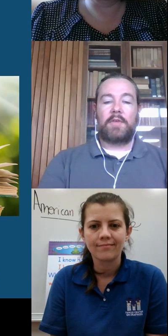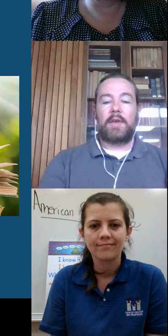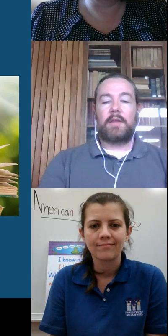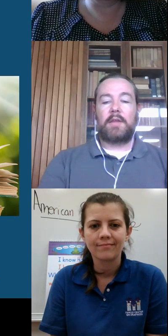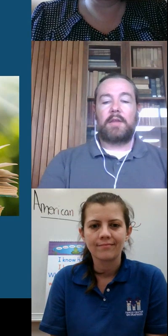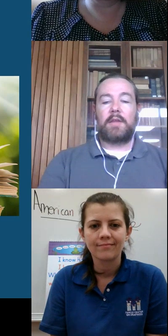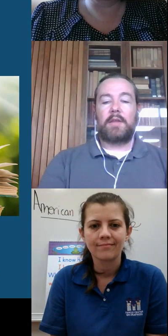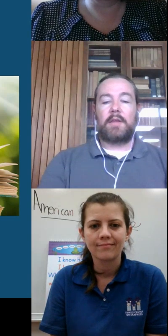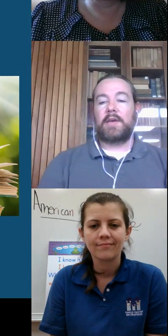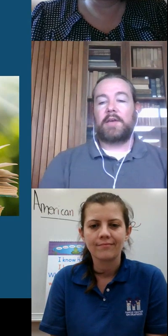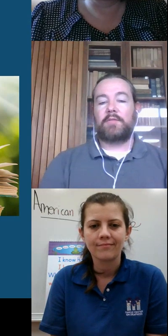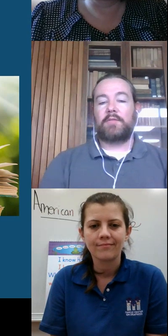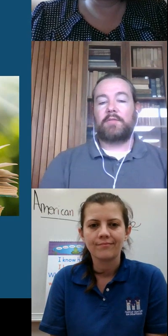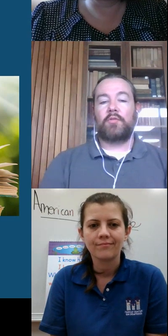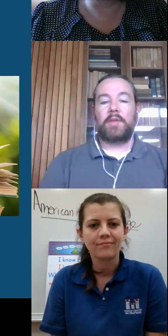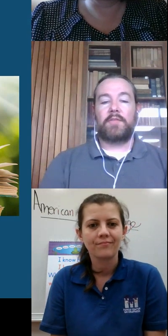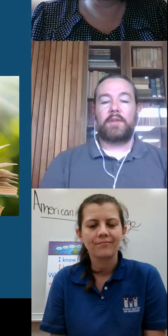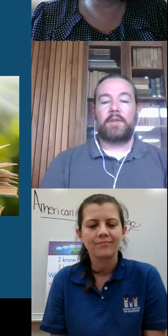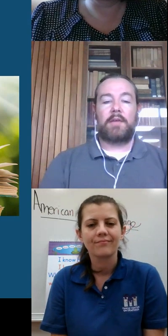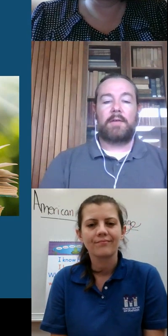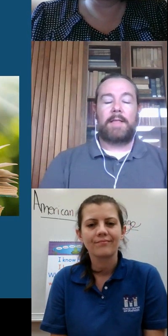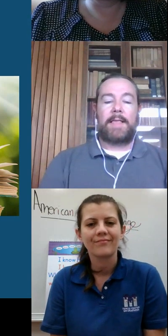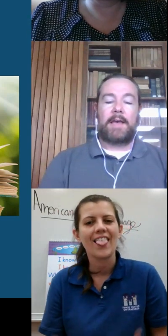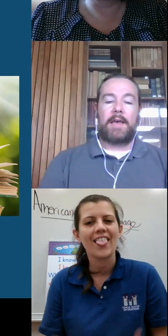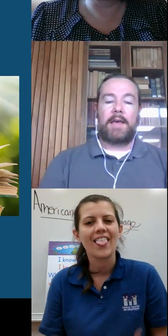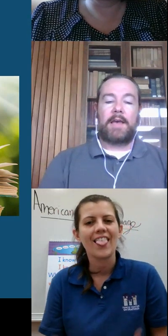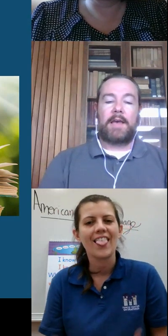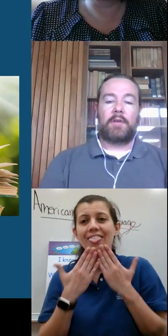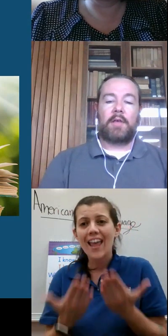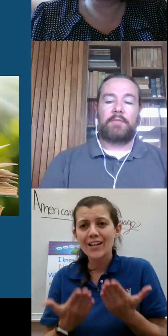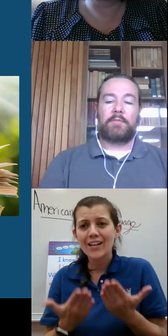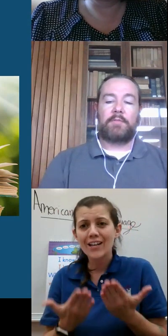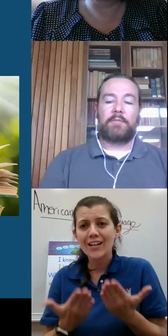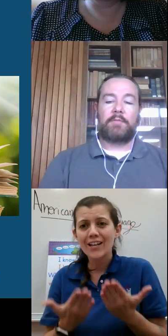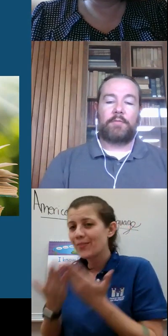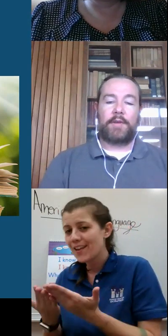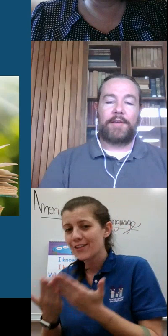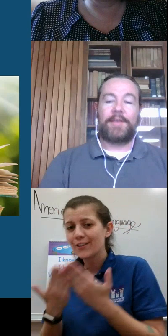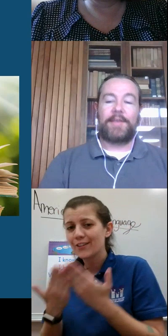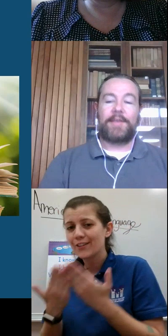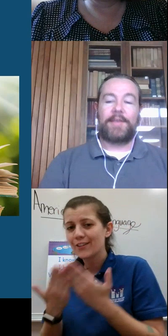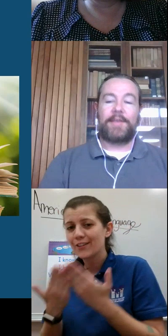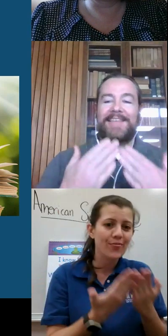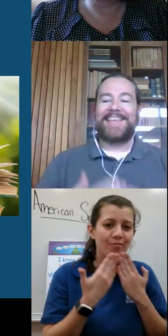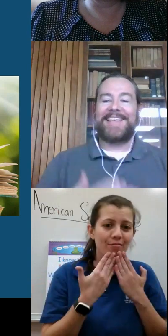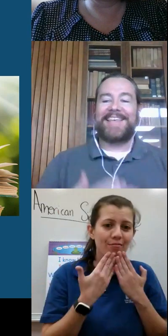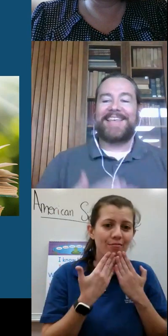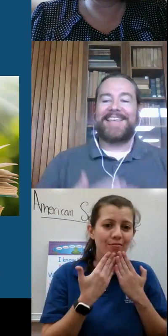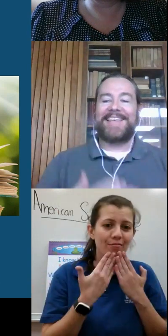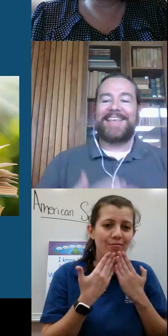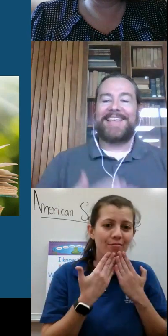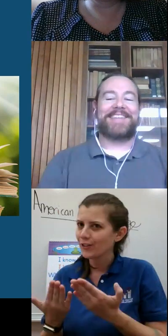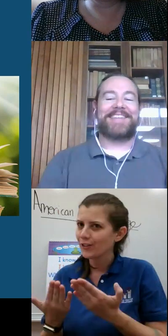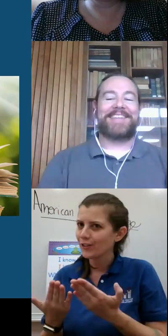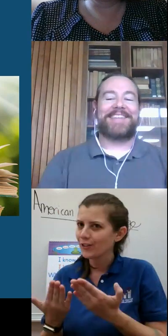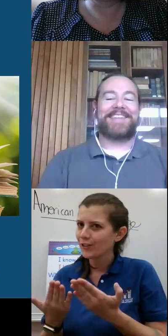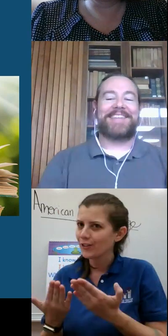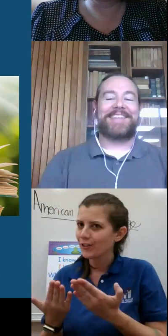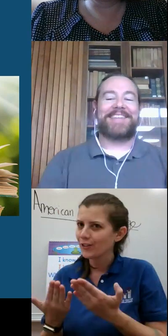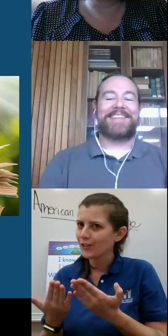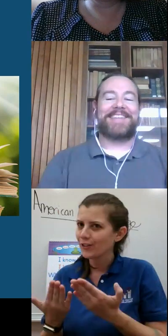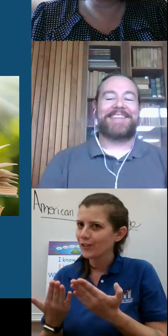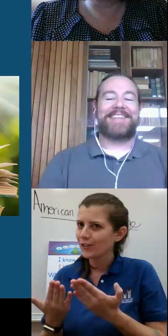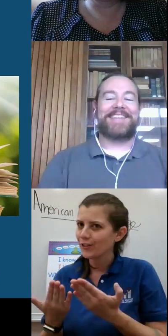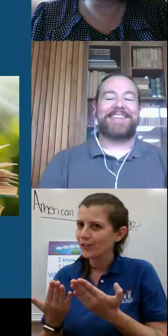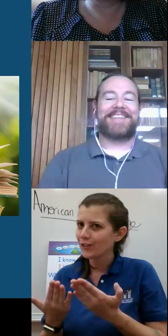And with that, I want to thank you guys for joining us today. I'll have some yeah, thank you. Some contact